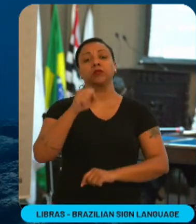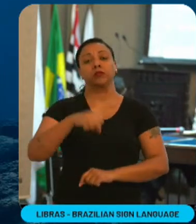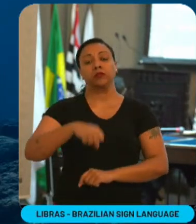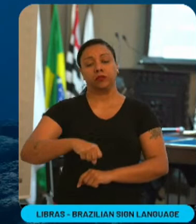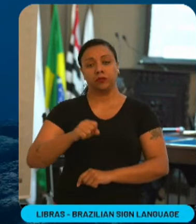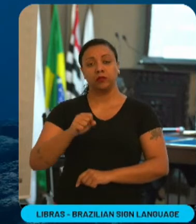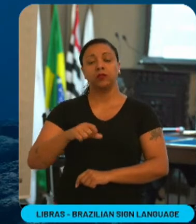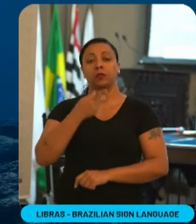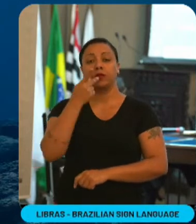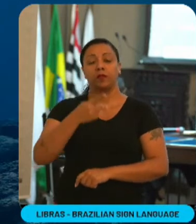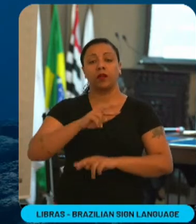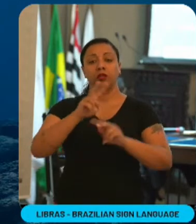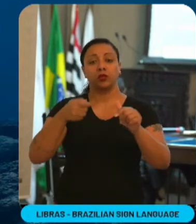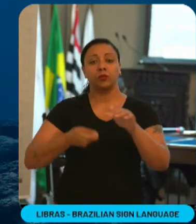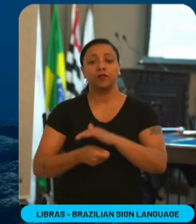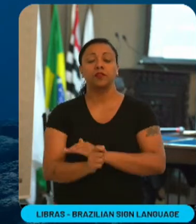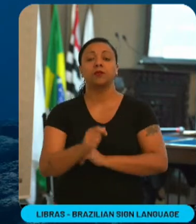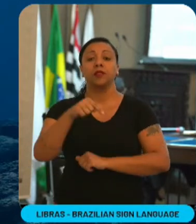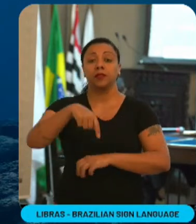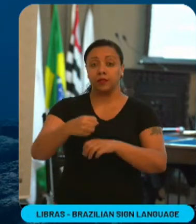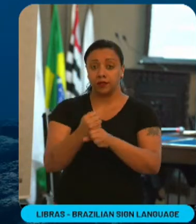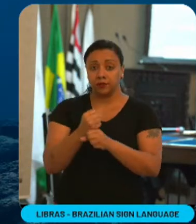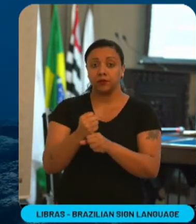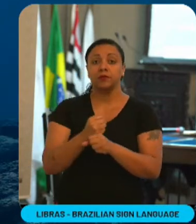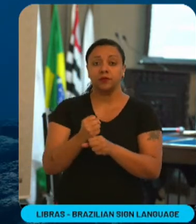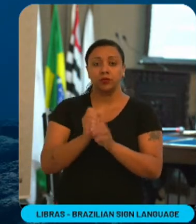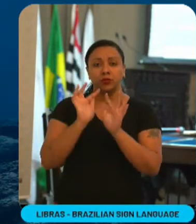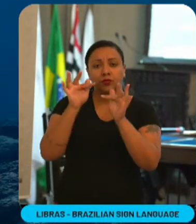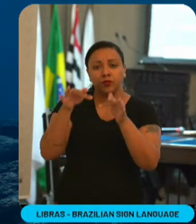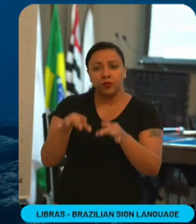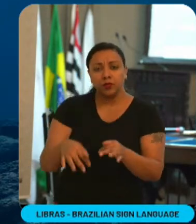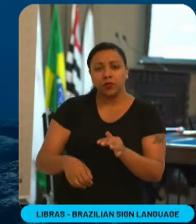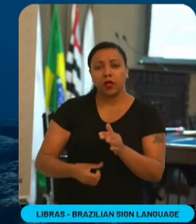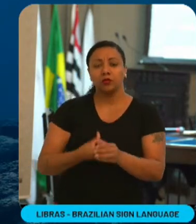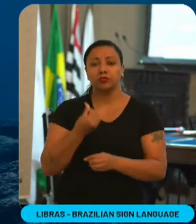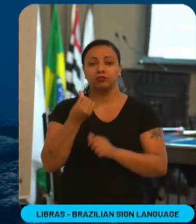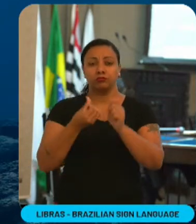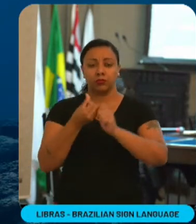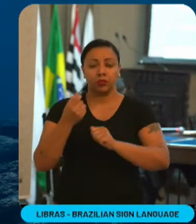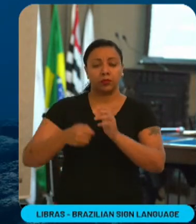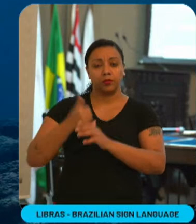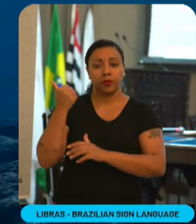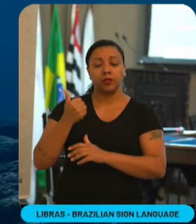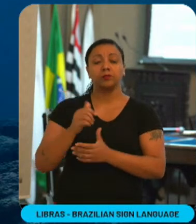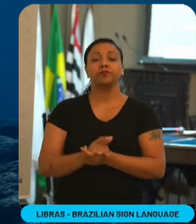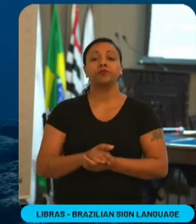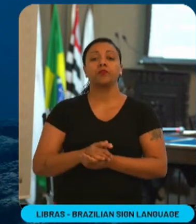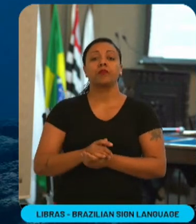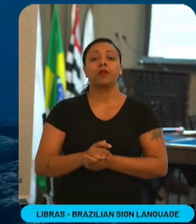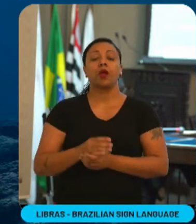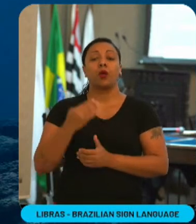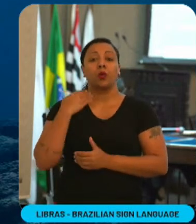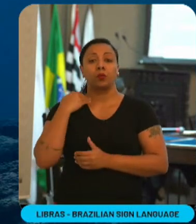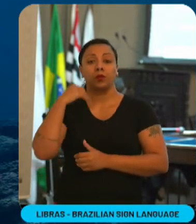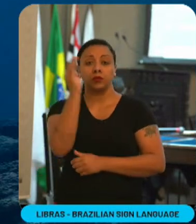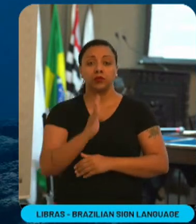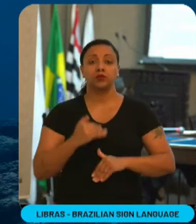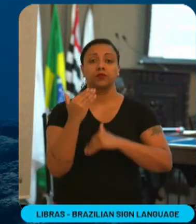the transportation in Brazil is sea transportation. So this is